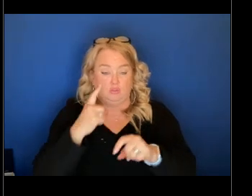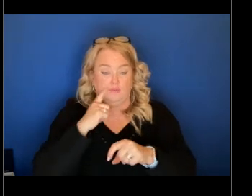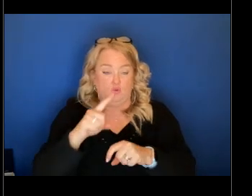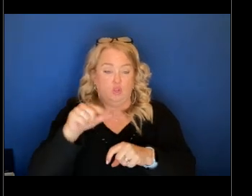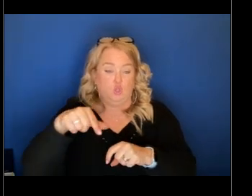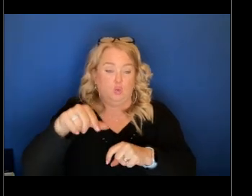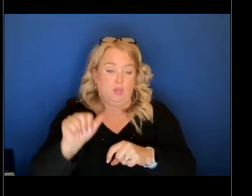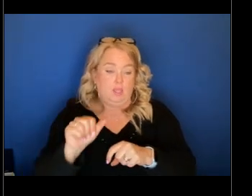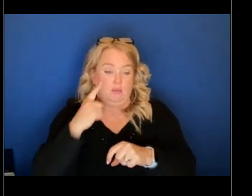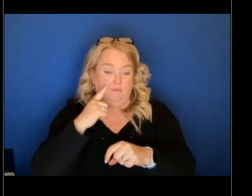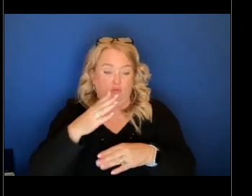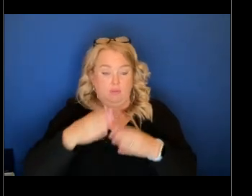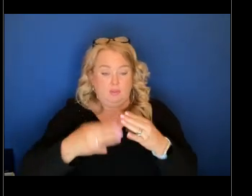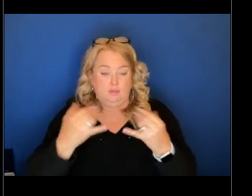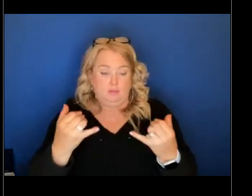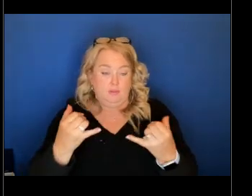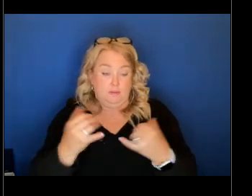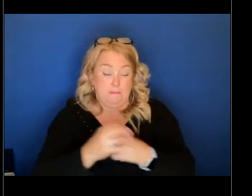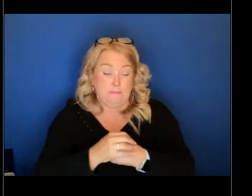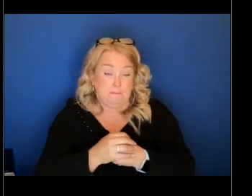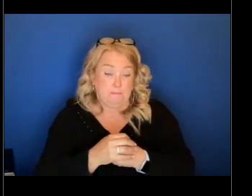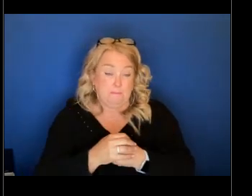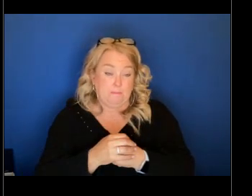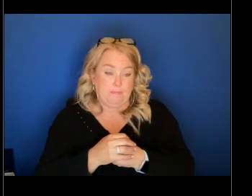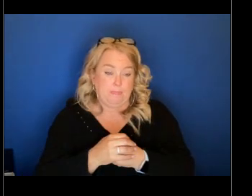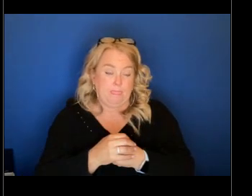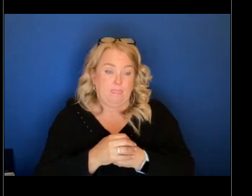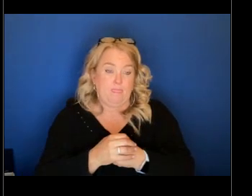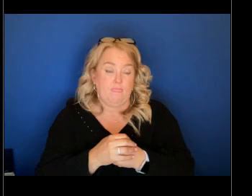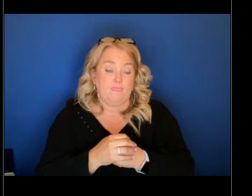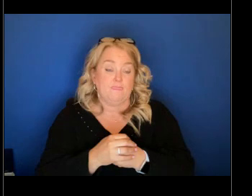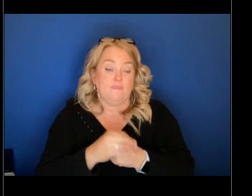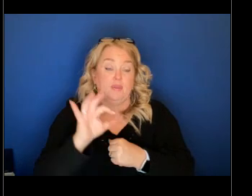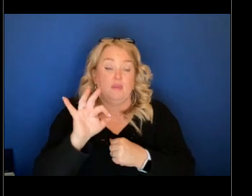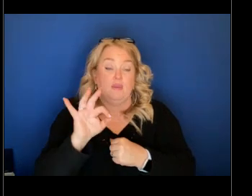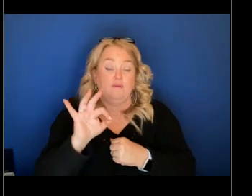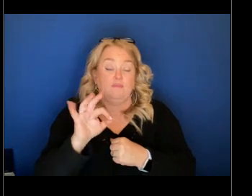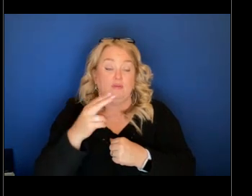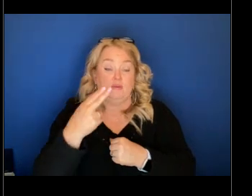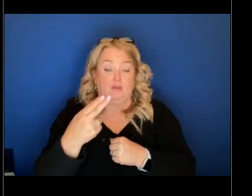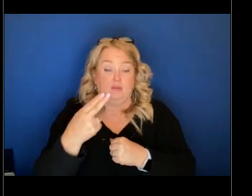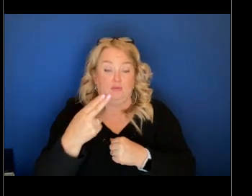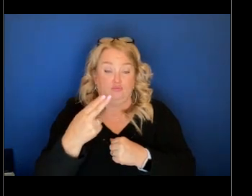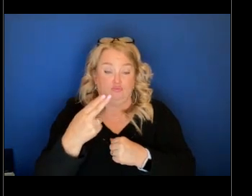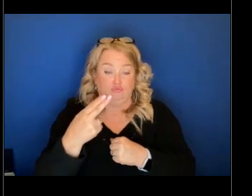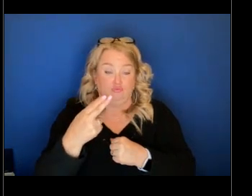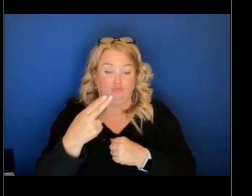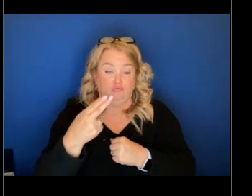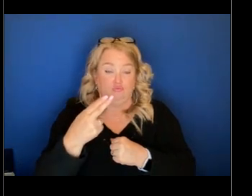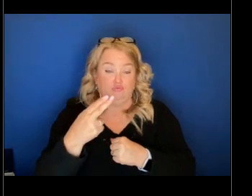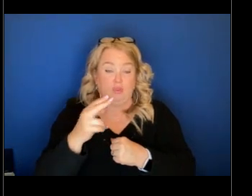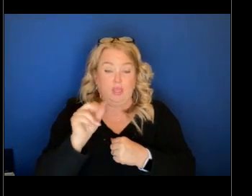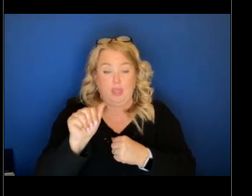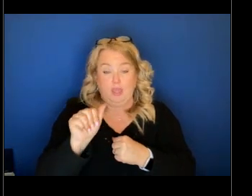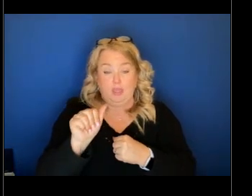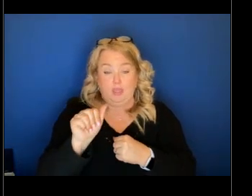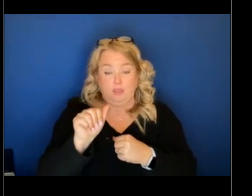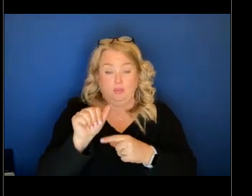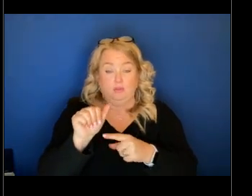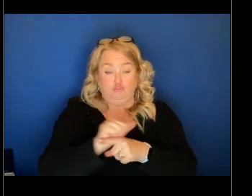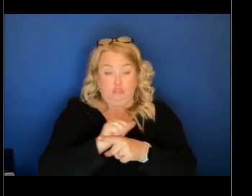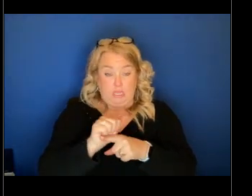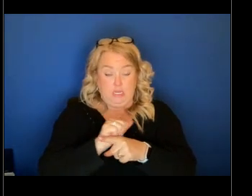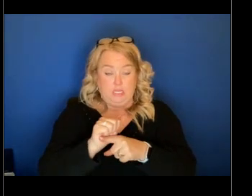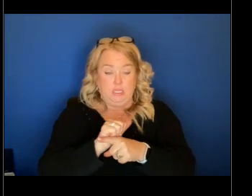portion of today's presentation. The Fair Housing Accessibility First program provides a design